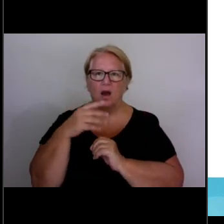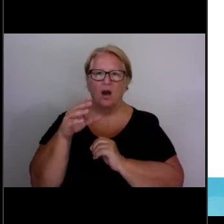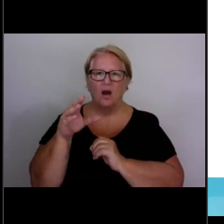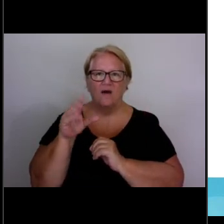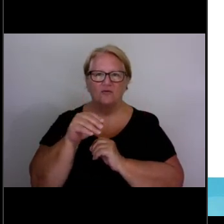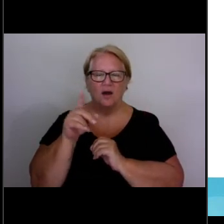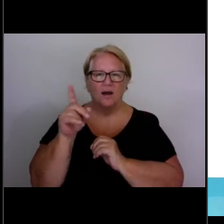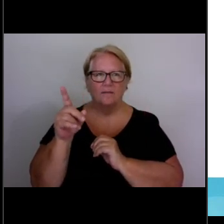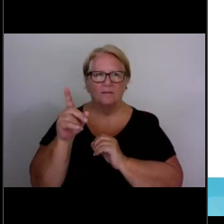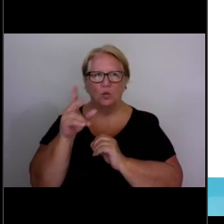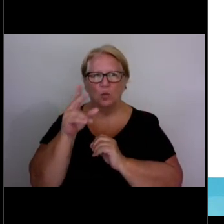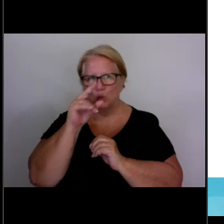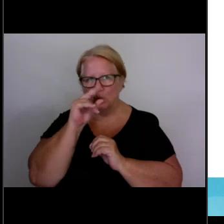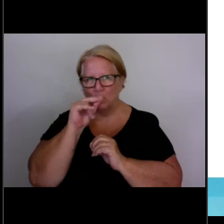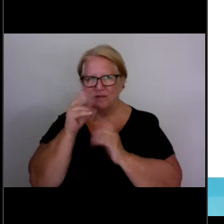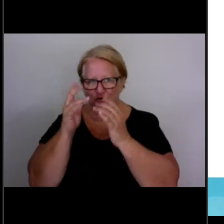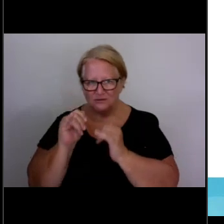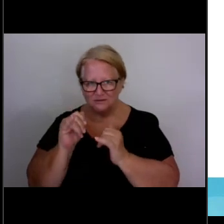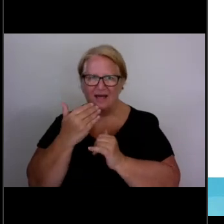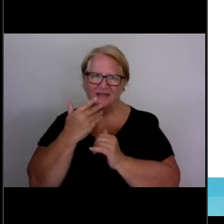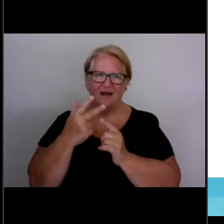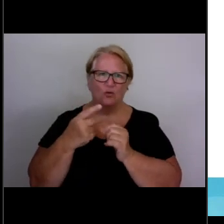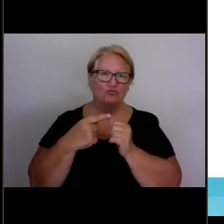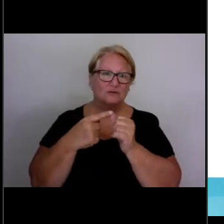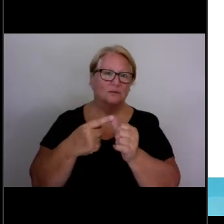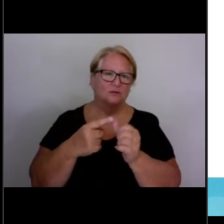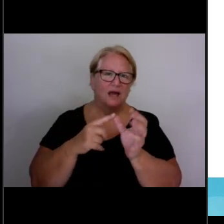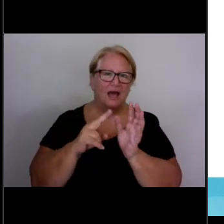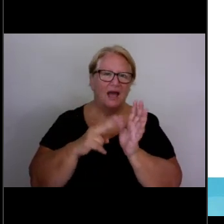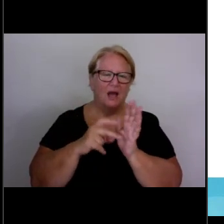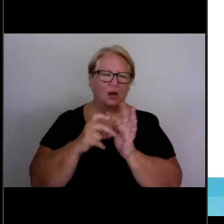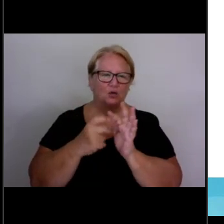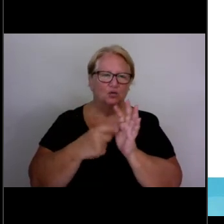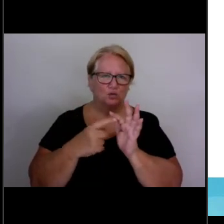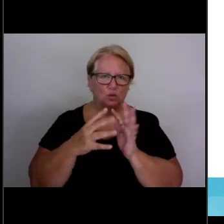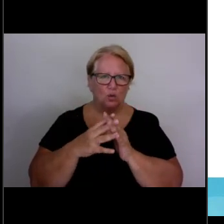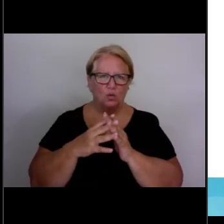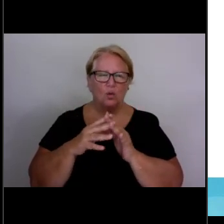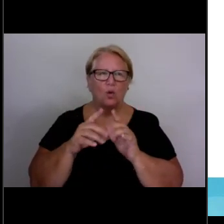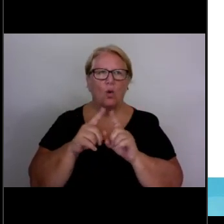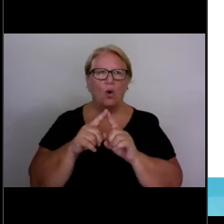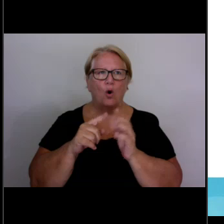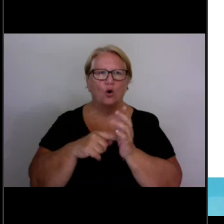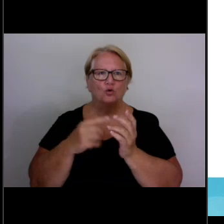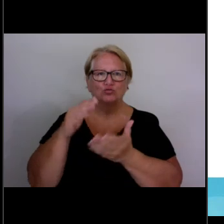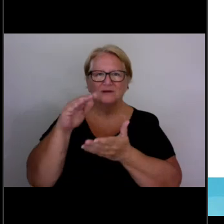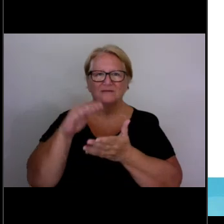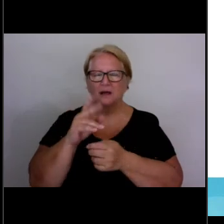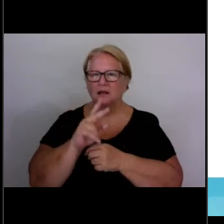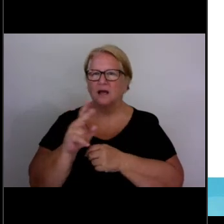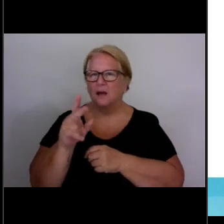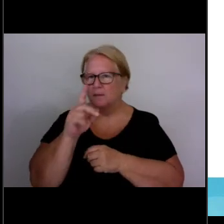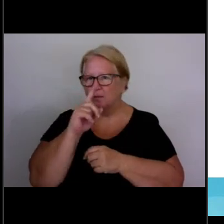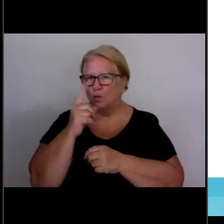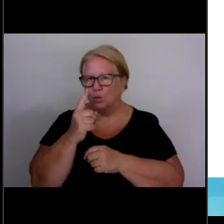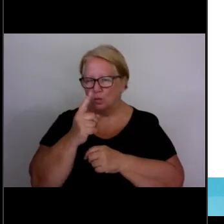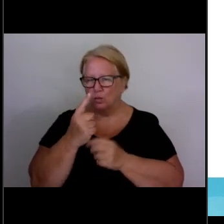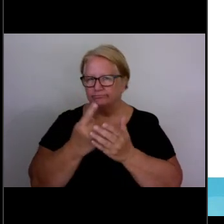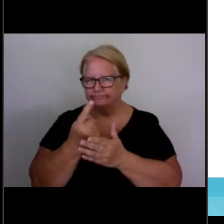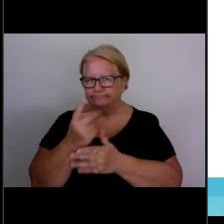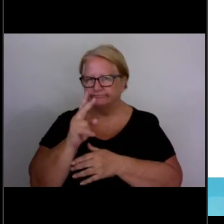Conferencing for Youth Justice. Thanks for the response, Andrew. In addition to lowering recidivism for young people who offend, all of the